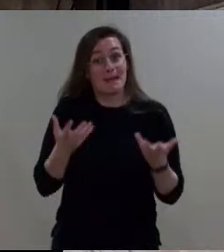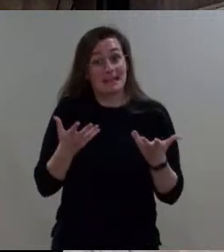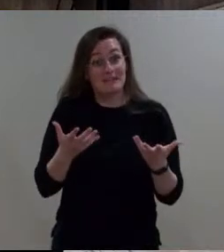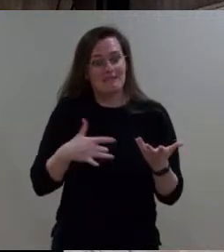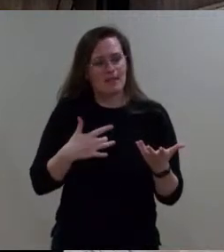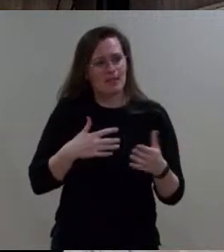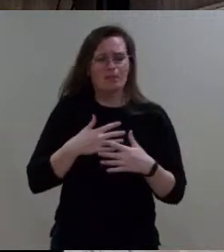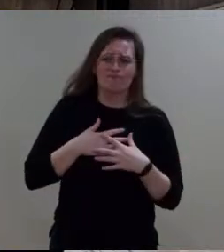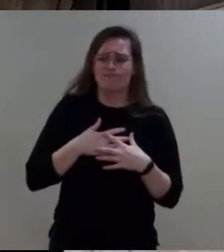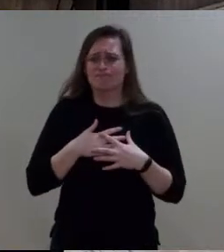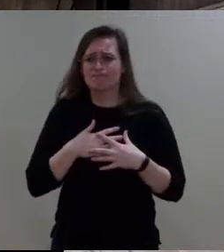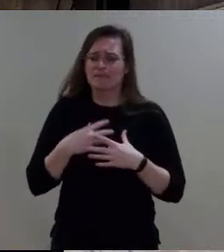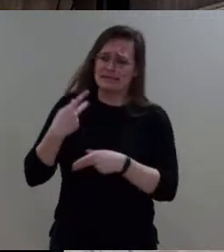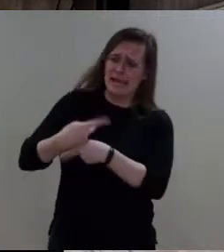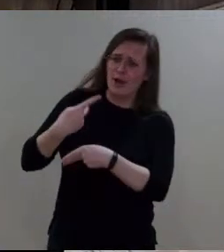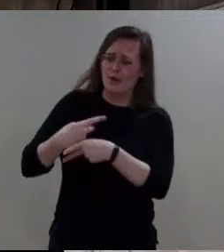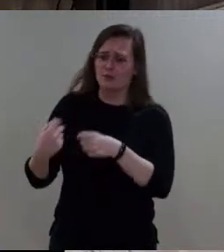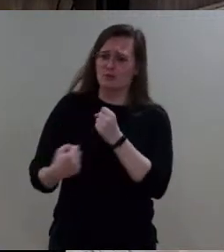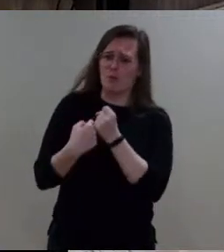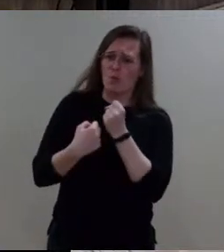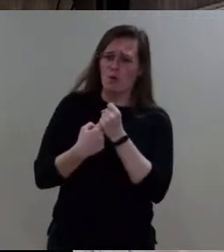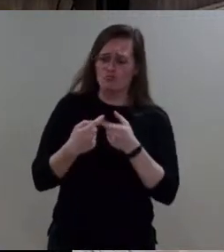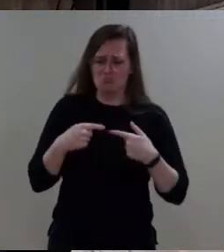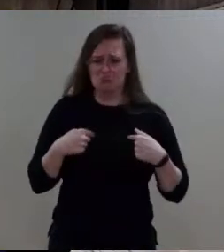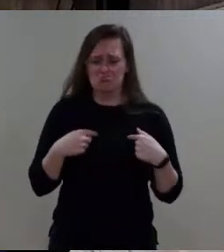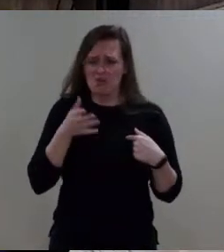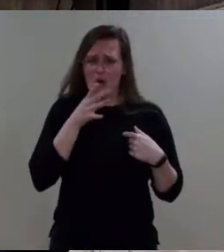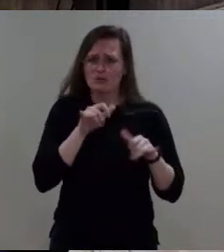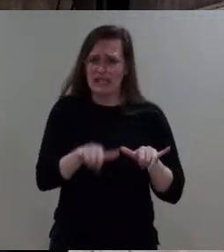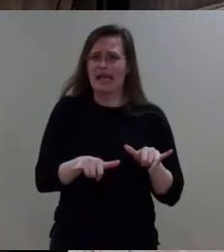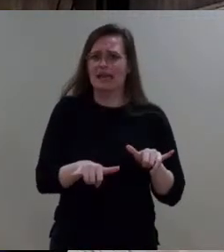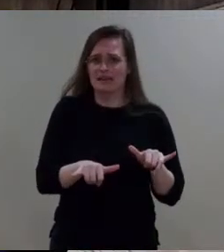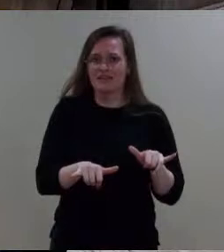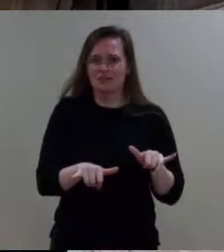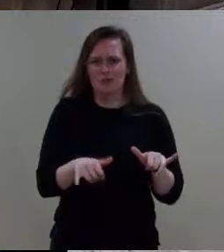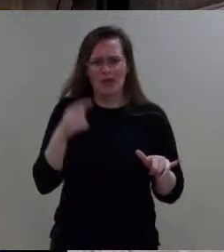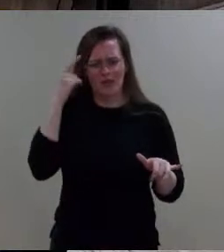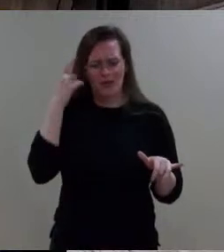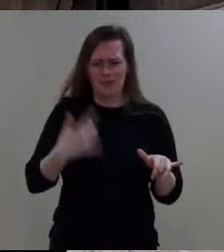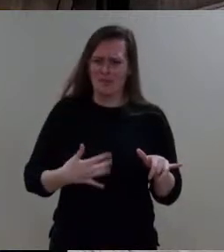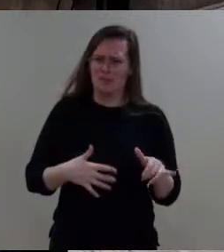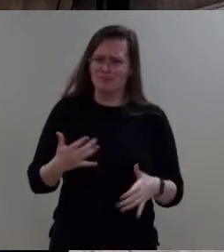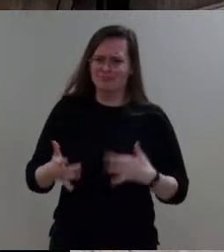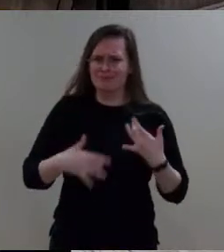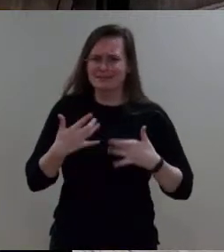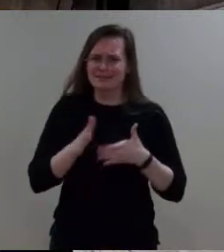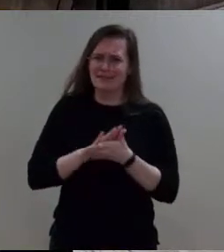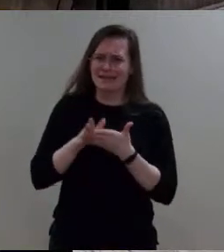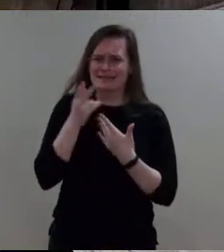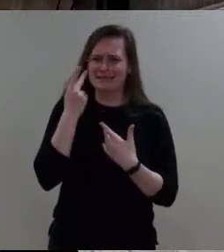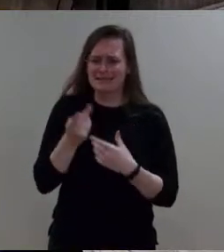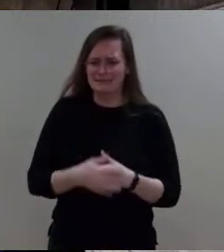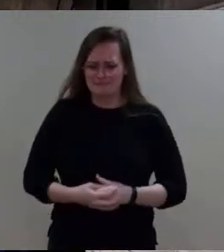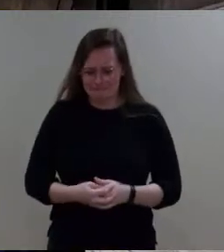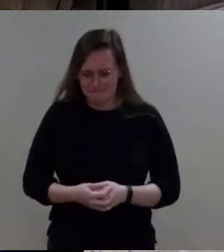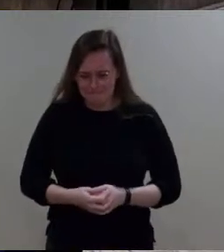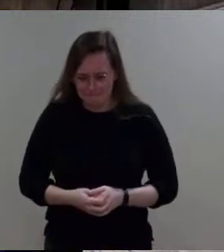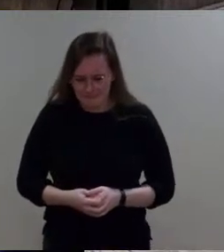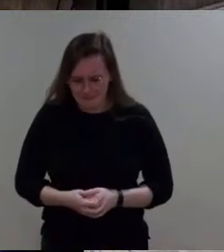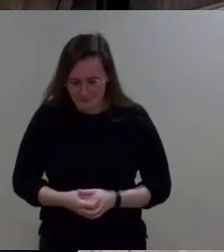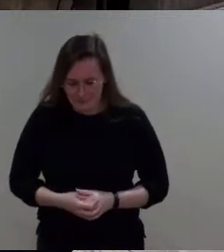after in their studies. So I thought that was a pretty exciting thing. The other thing that I learned